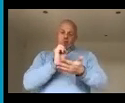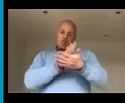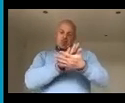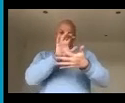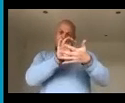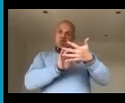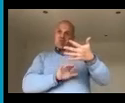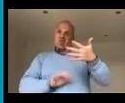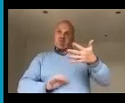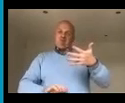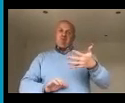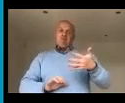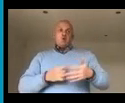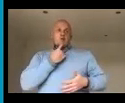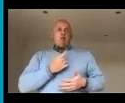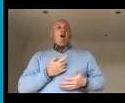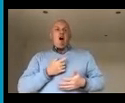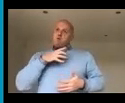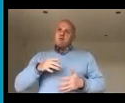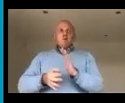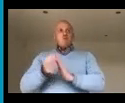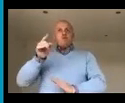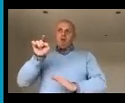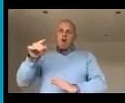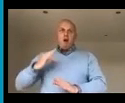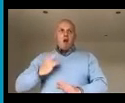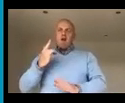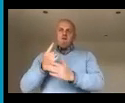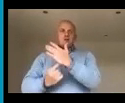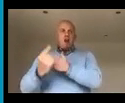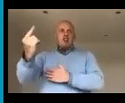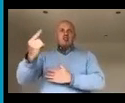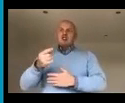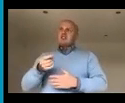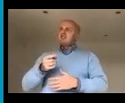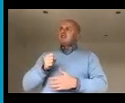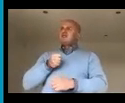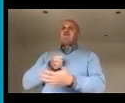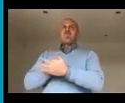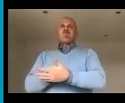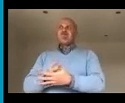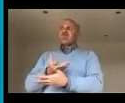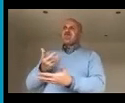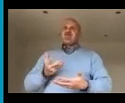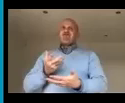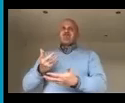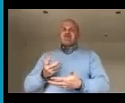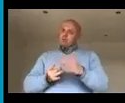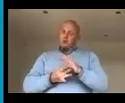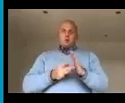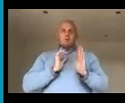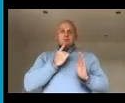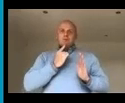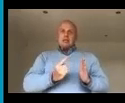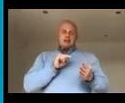improve people's well-being, in order to reduce isolation. So it's important that you can say that this